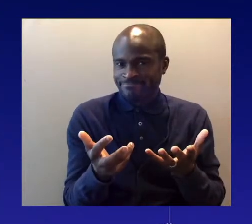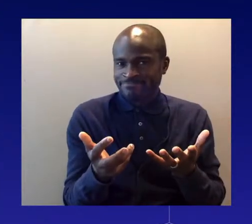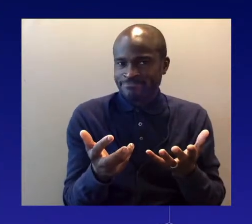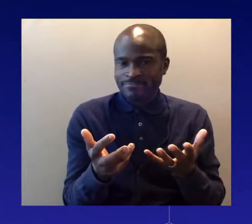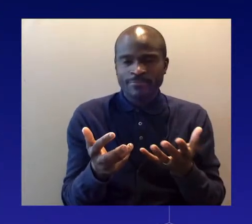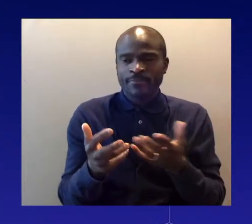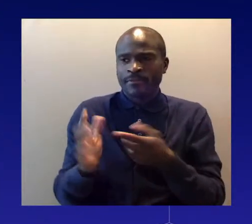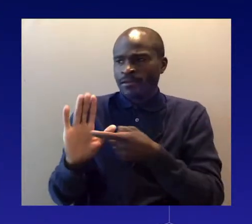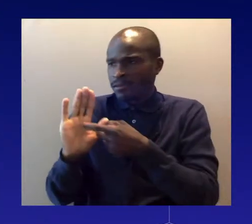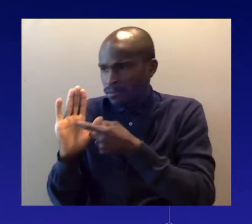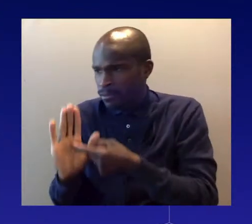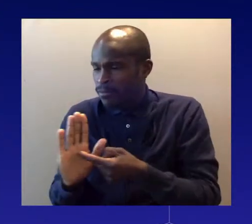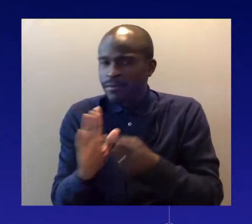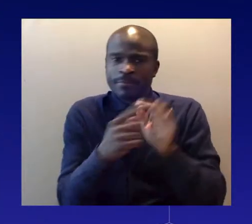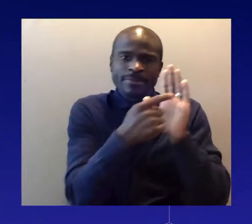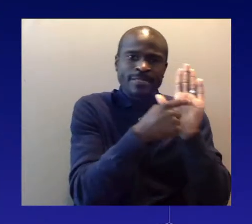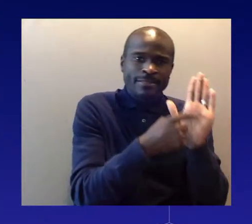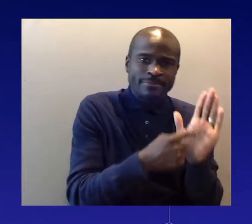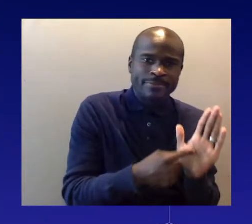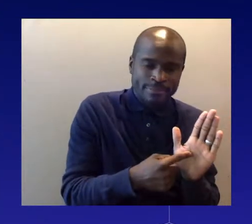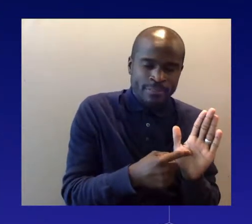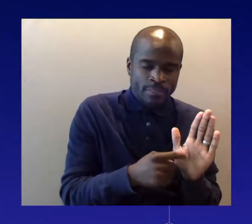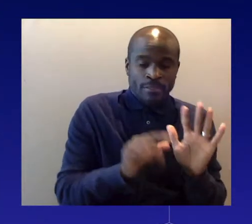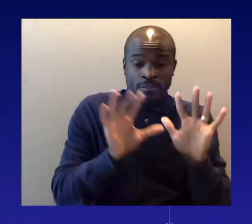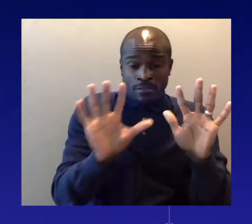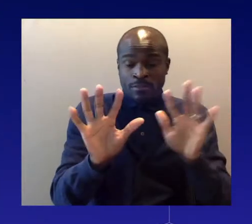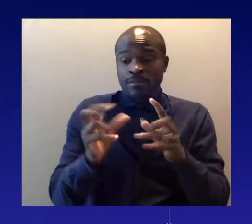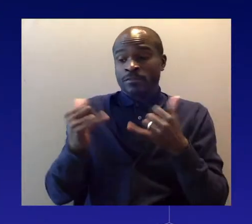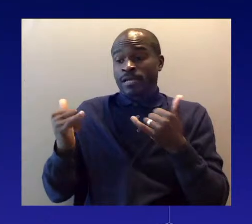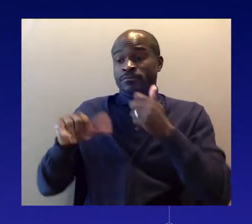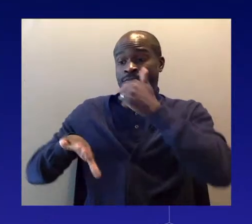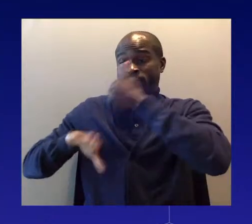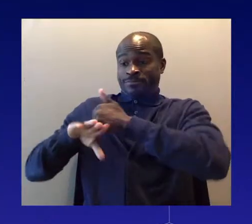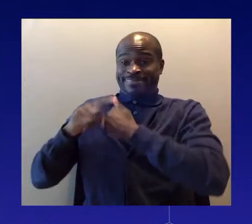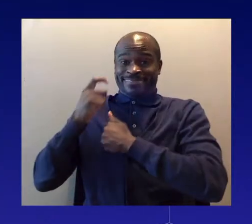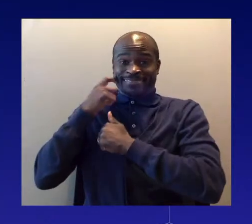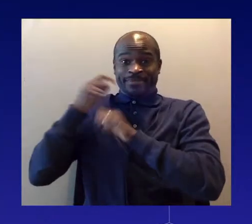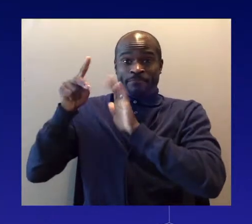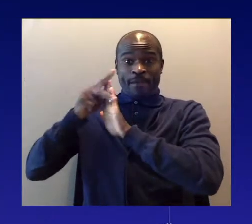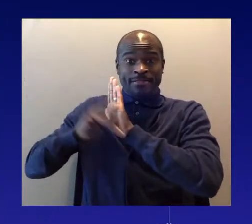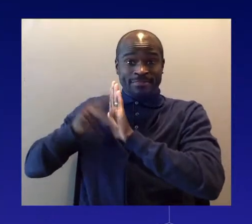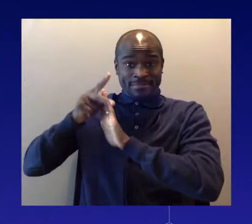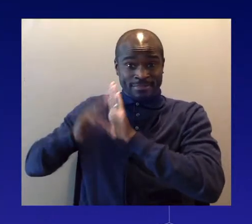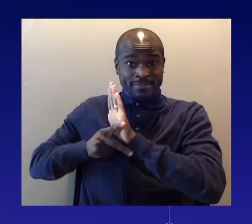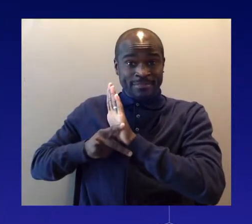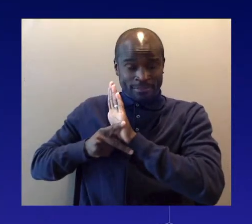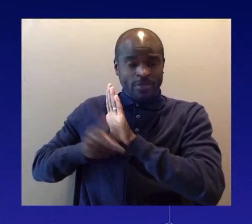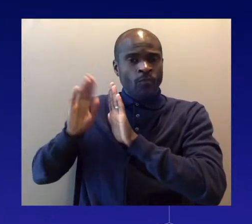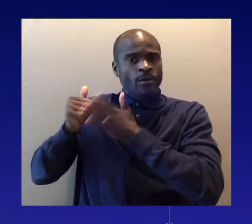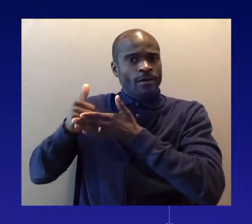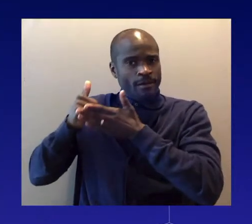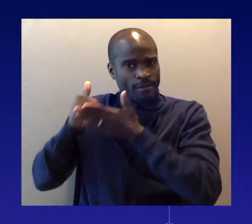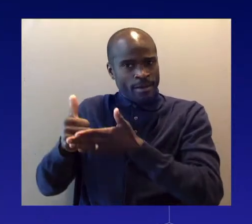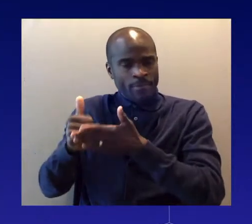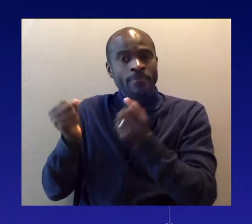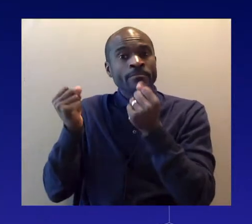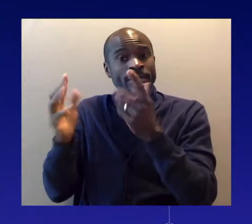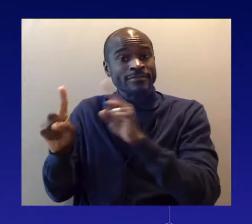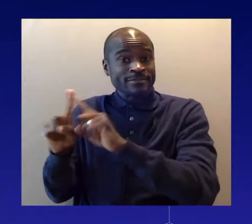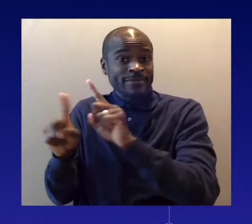particular policies will help many communities try to